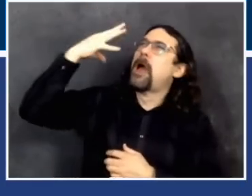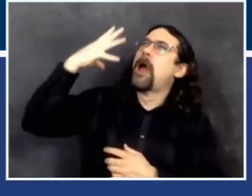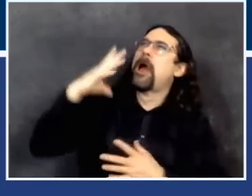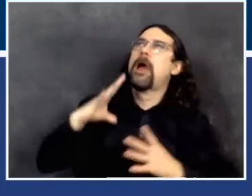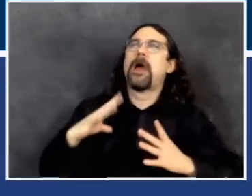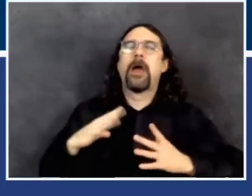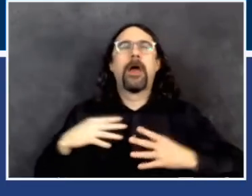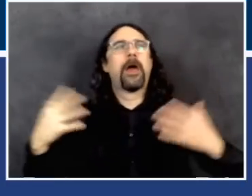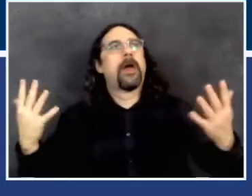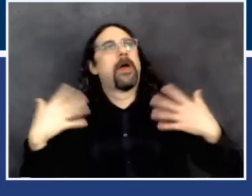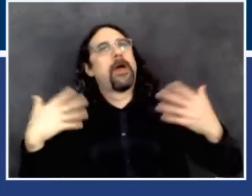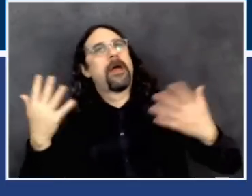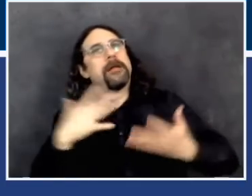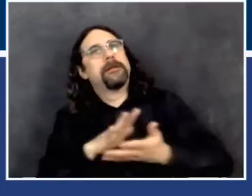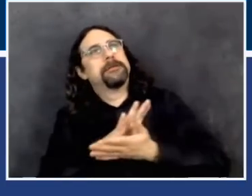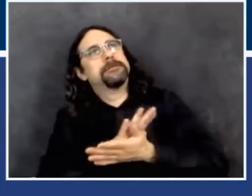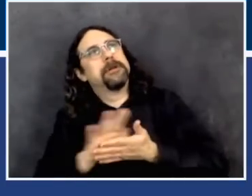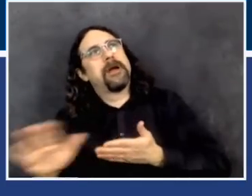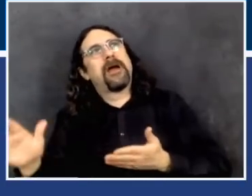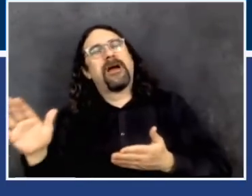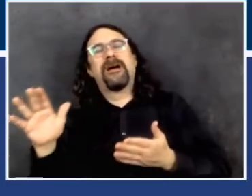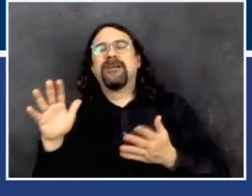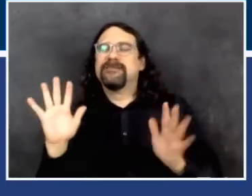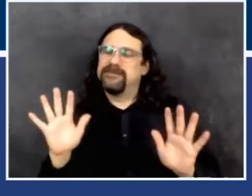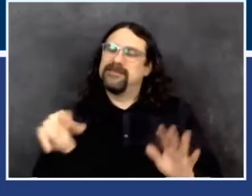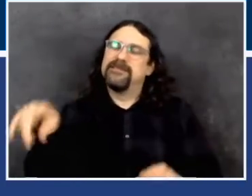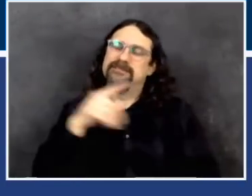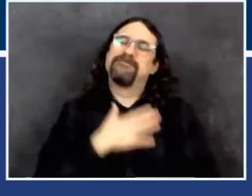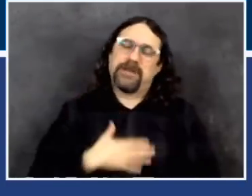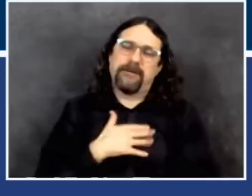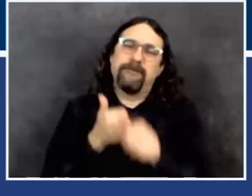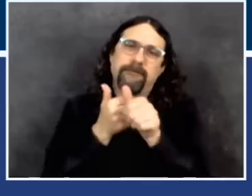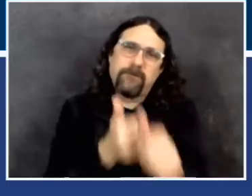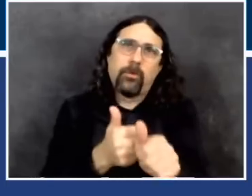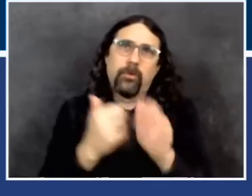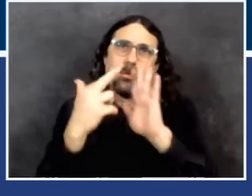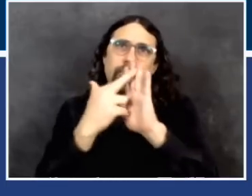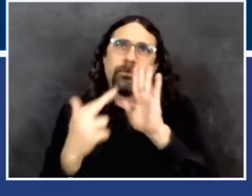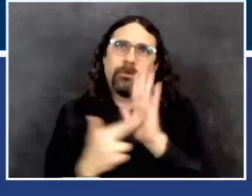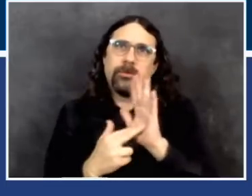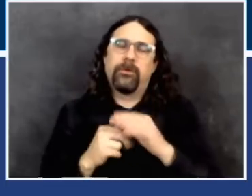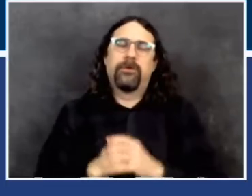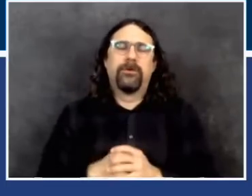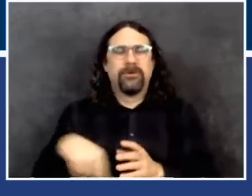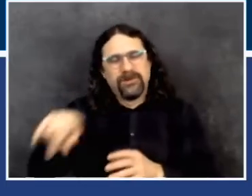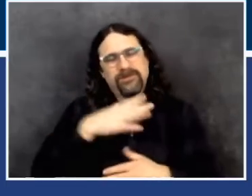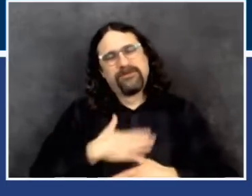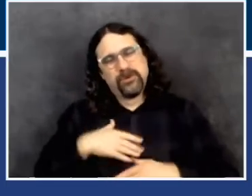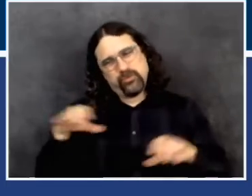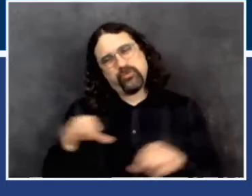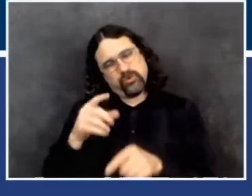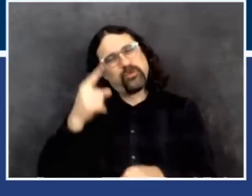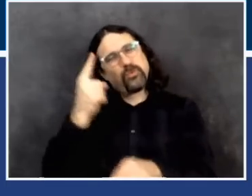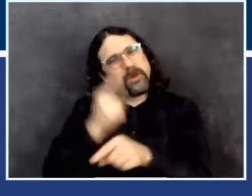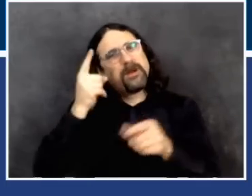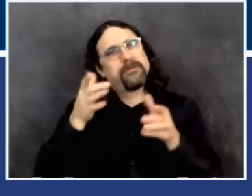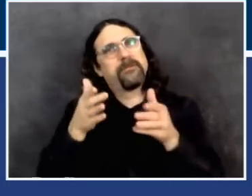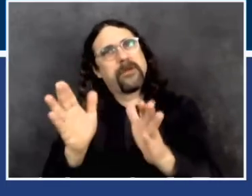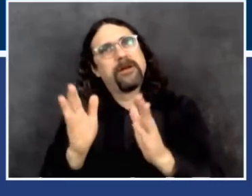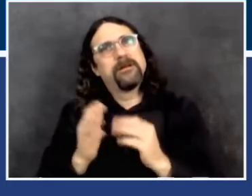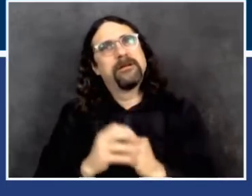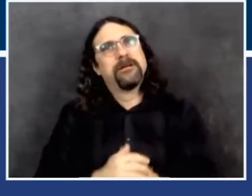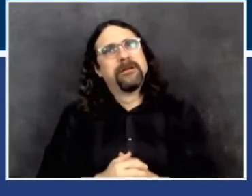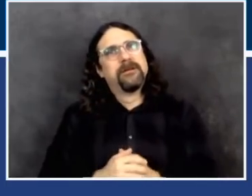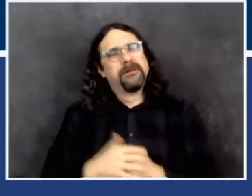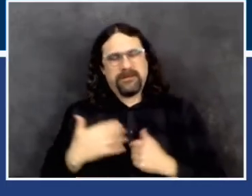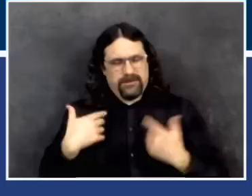do right here, just do right by each other. Just be respectful of each other. There won't have to be a need to give fines. And if people ignore these warnings,